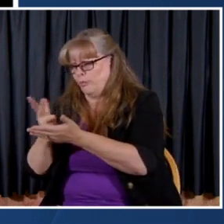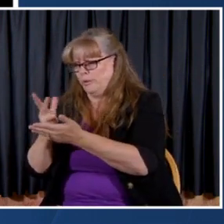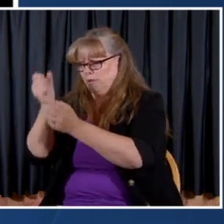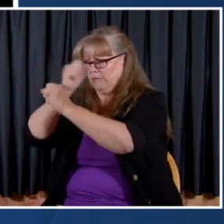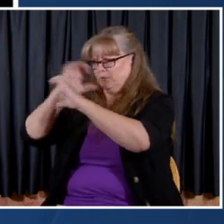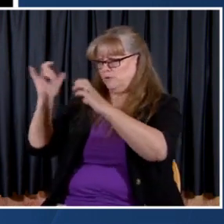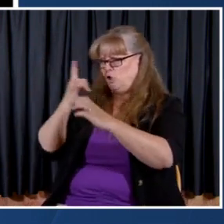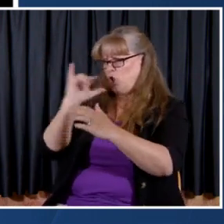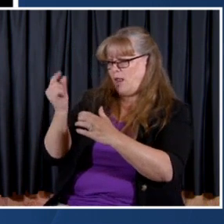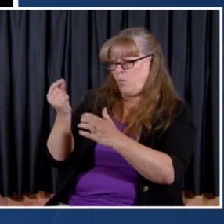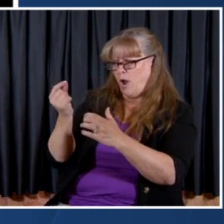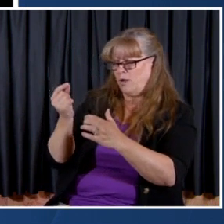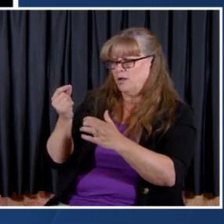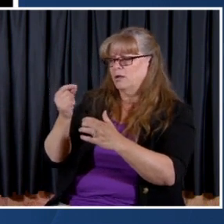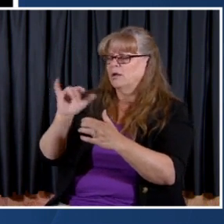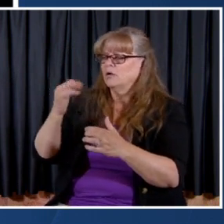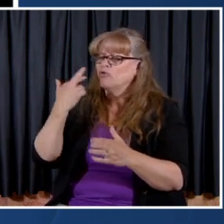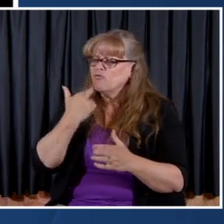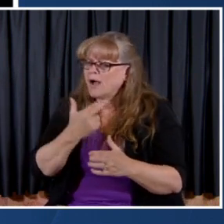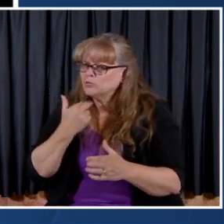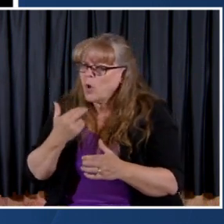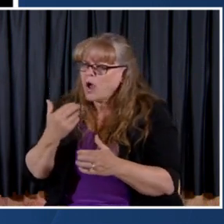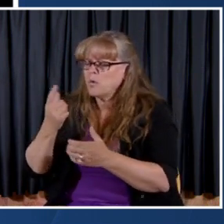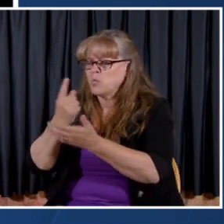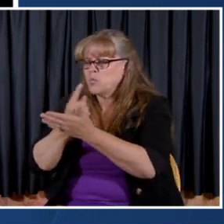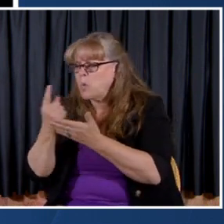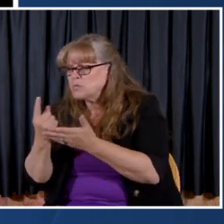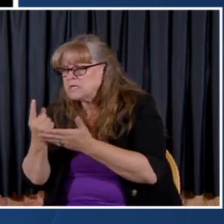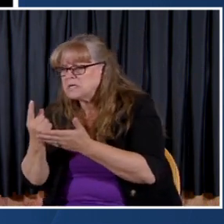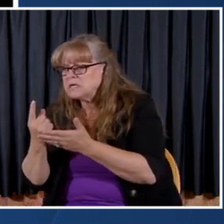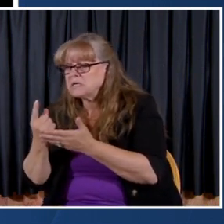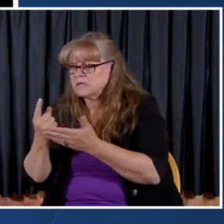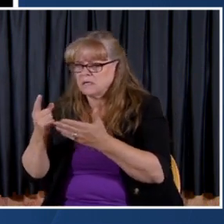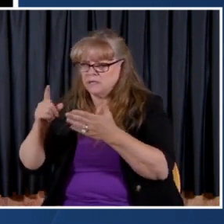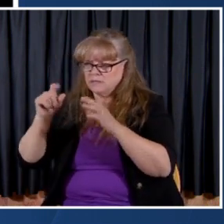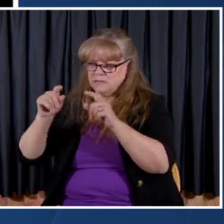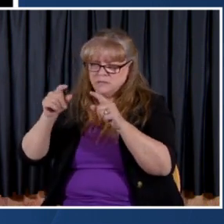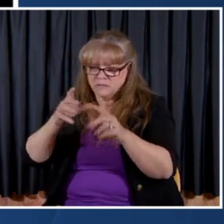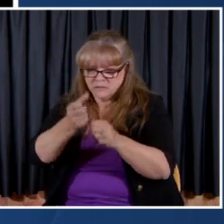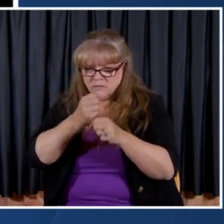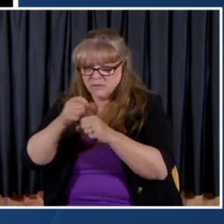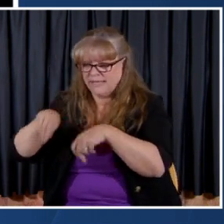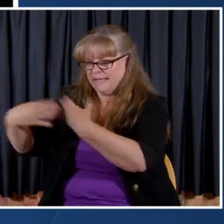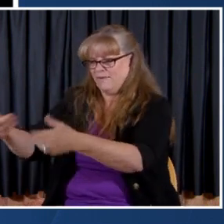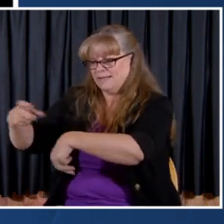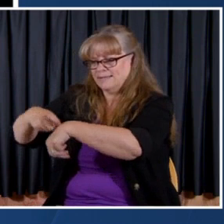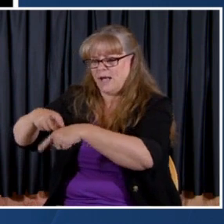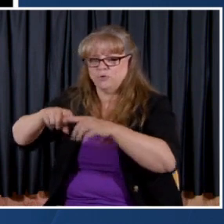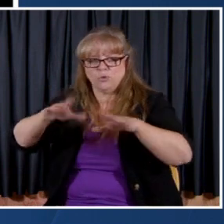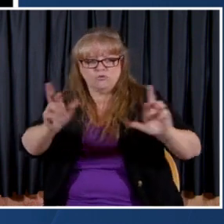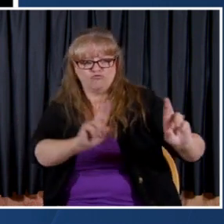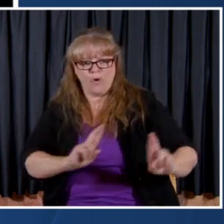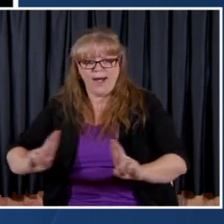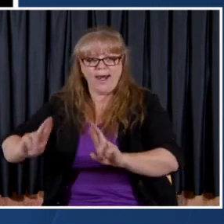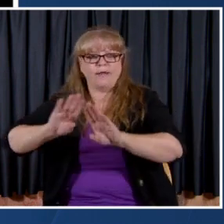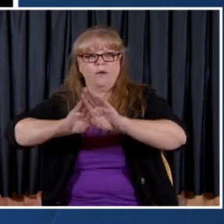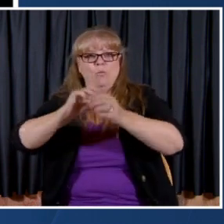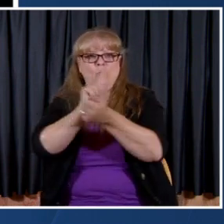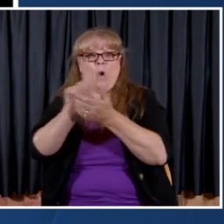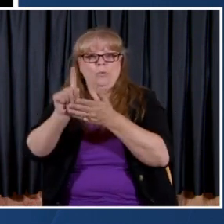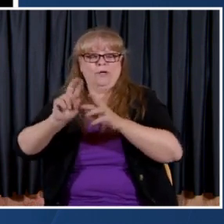to be able to be in a health situation that will allow them to open before Memorial Day weekend. But that'll all be decided based on data that we don't have yet, don't